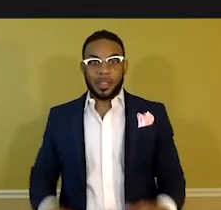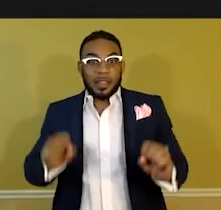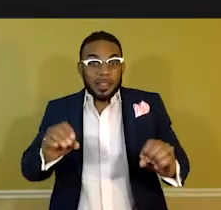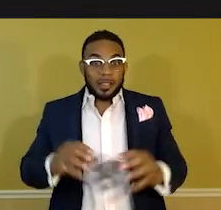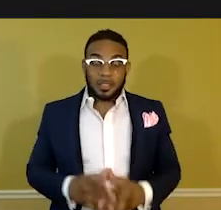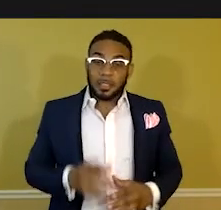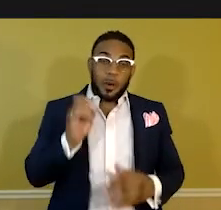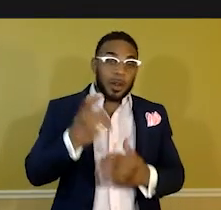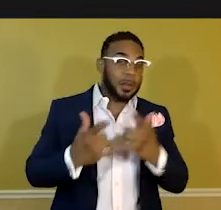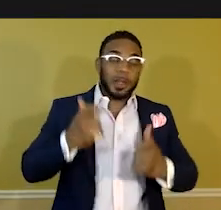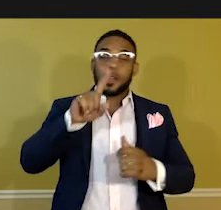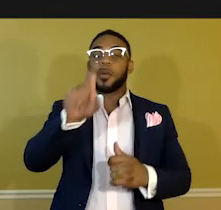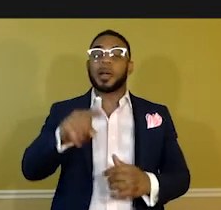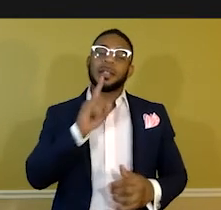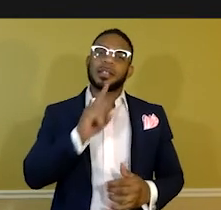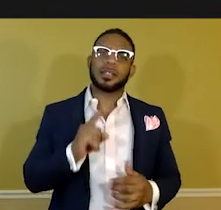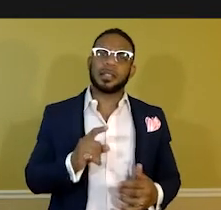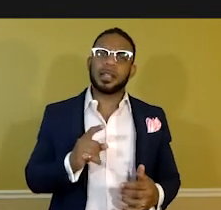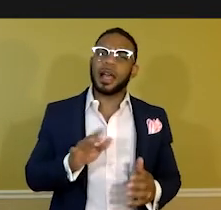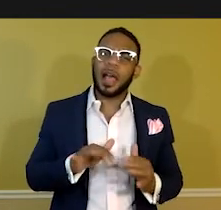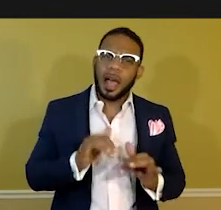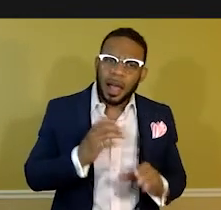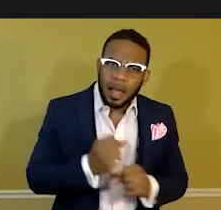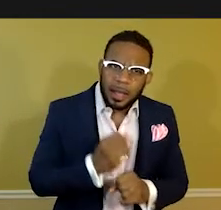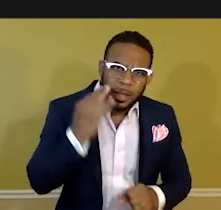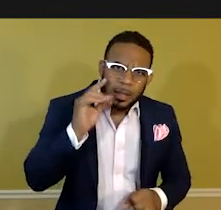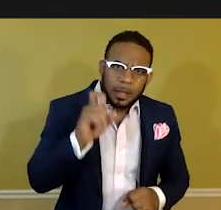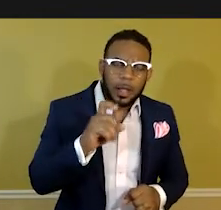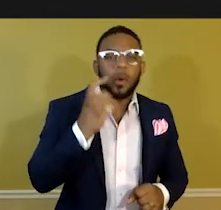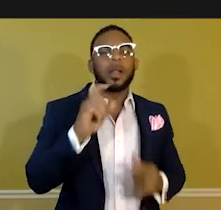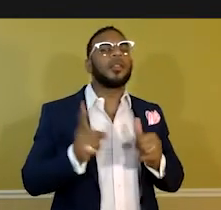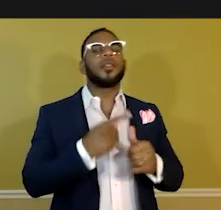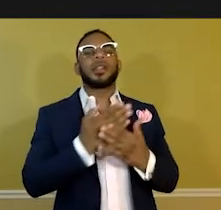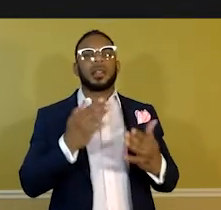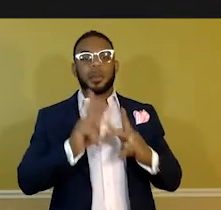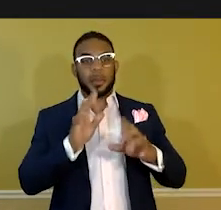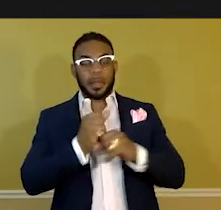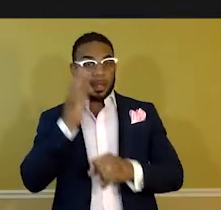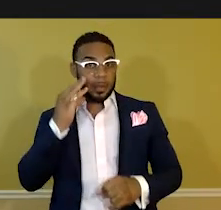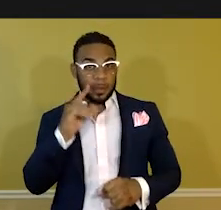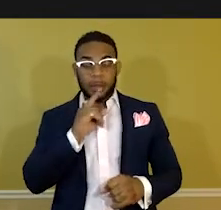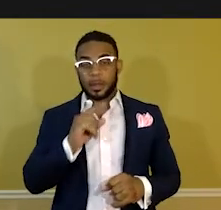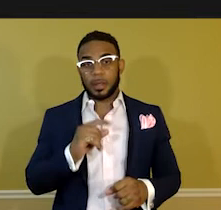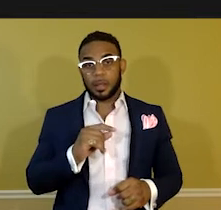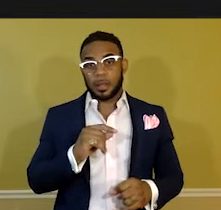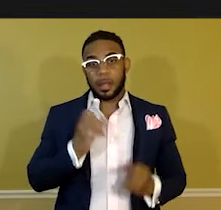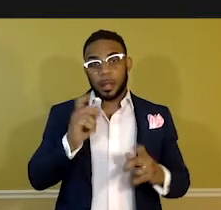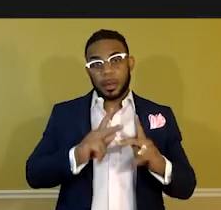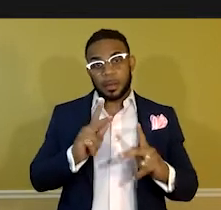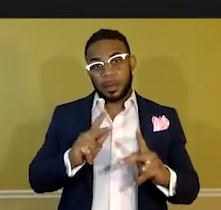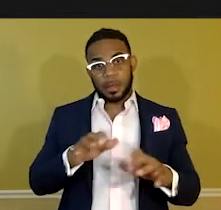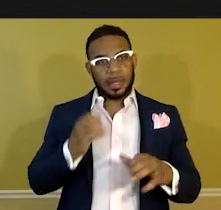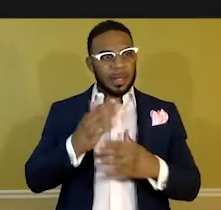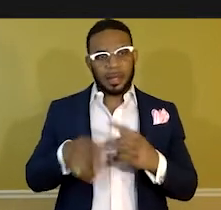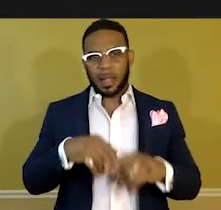So one of the biggest questions is how can I get experience? Well, one of the first ways that people get experience is, you a lot of people take